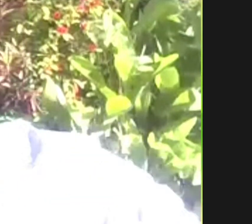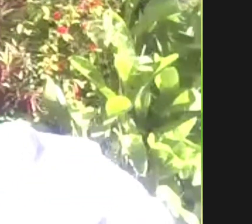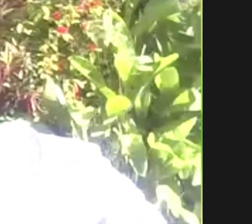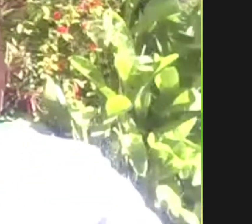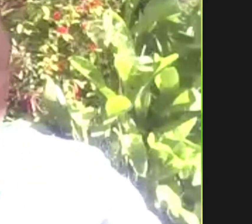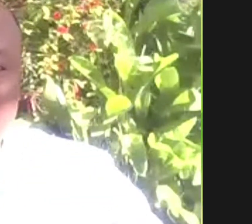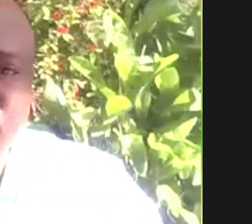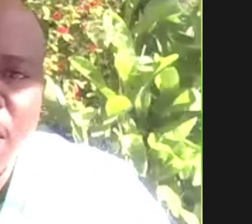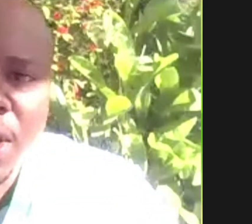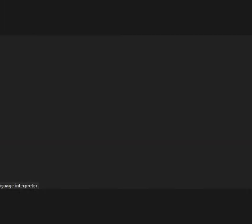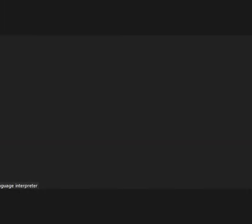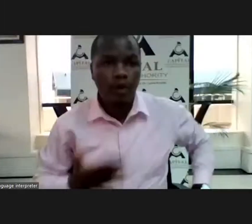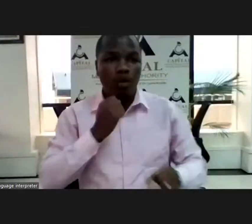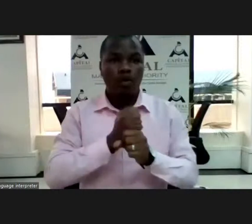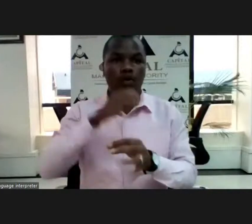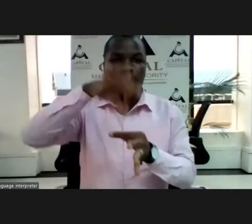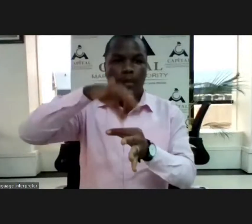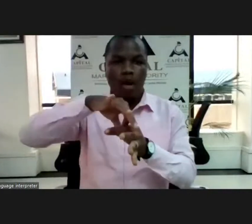have received from yourselves.